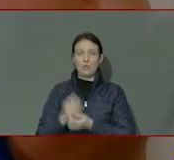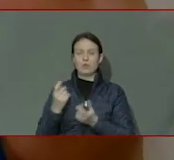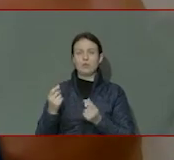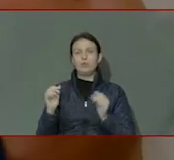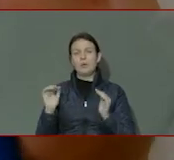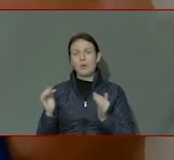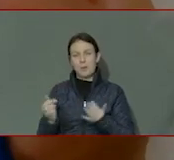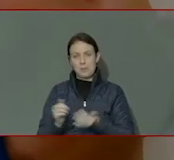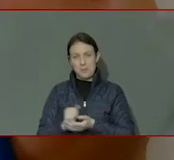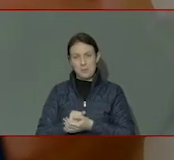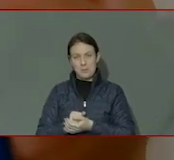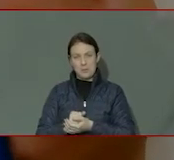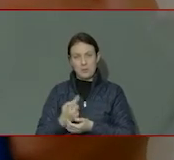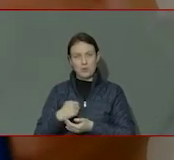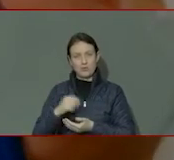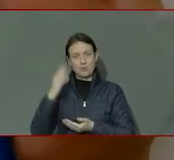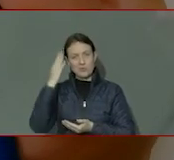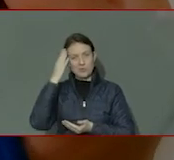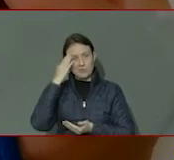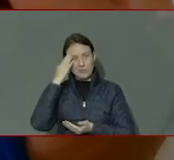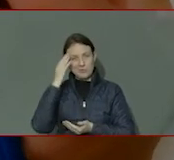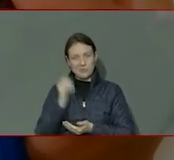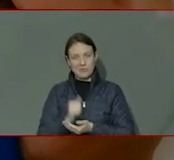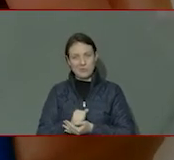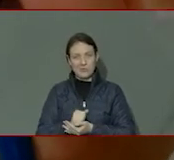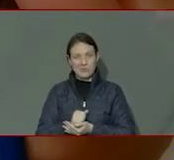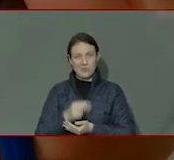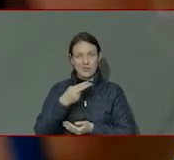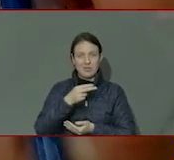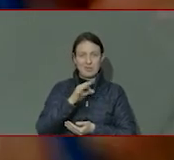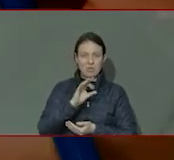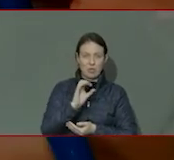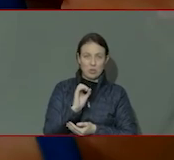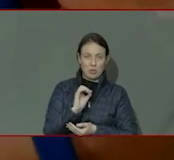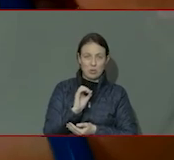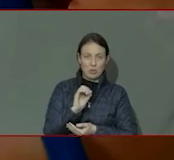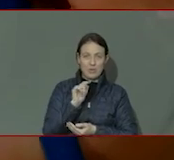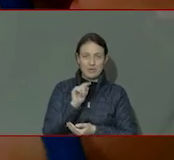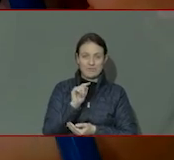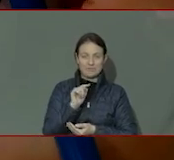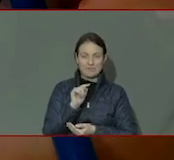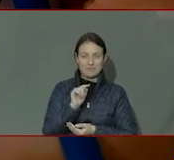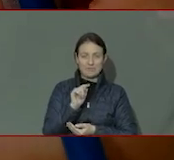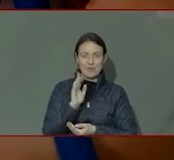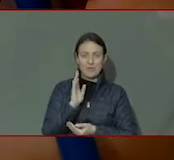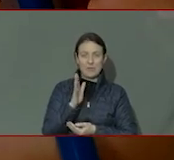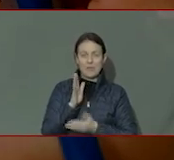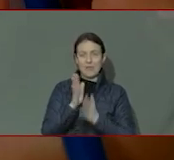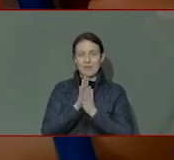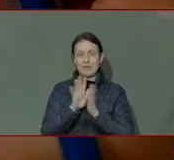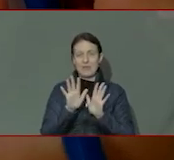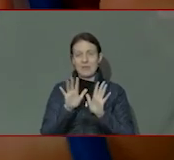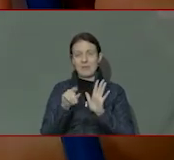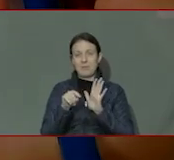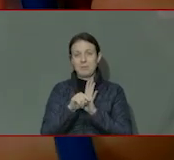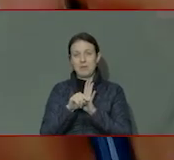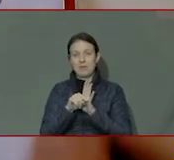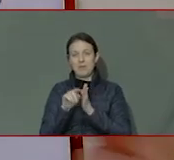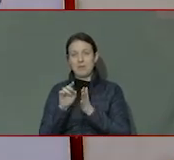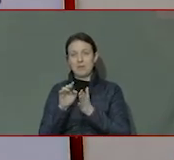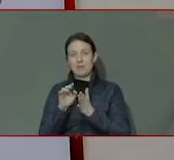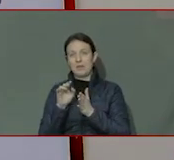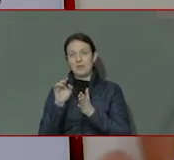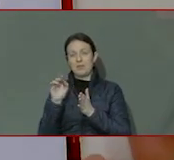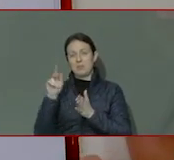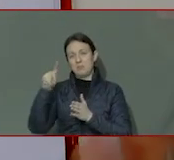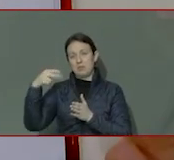the concentration of the hydronium ions will be 10 times negative whatever